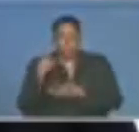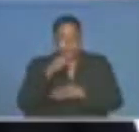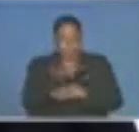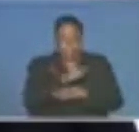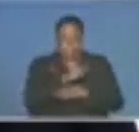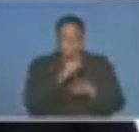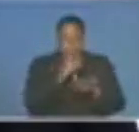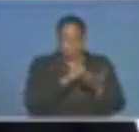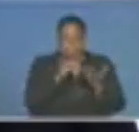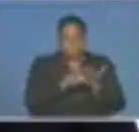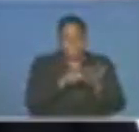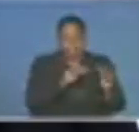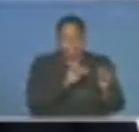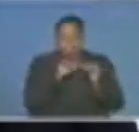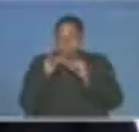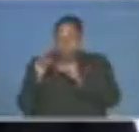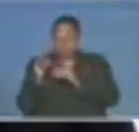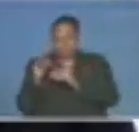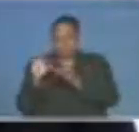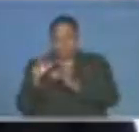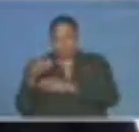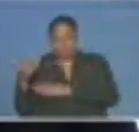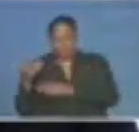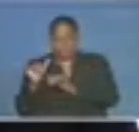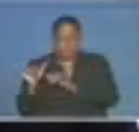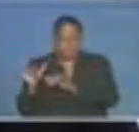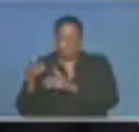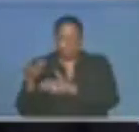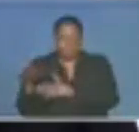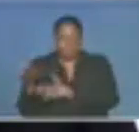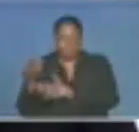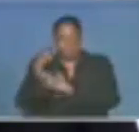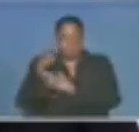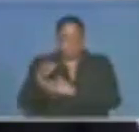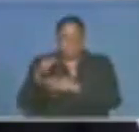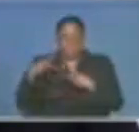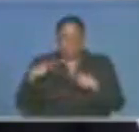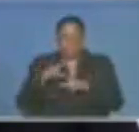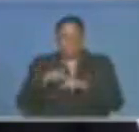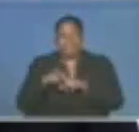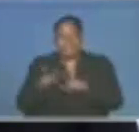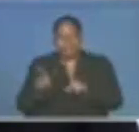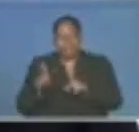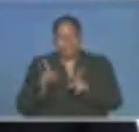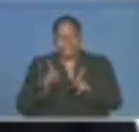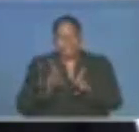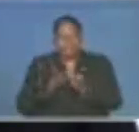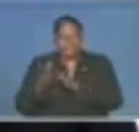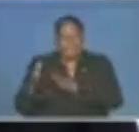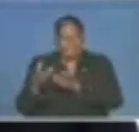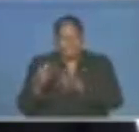left to languish because they on a new run to produce something else.